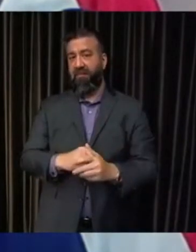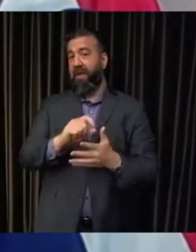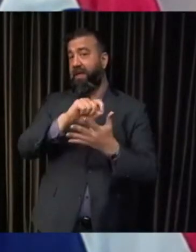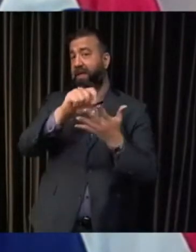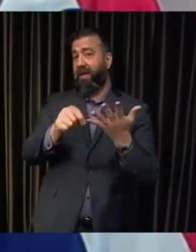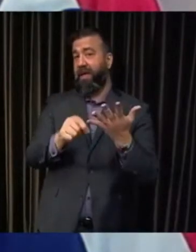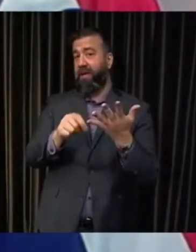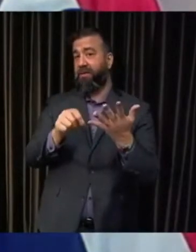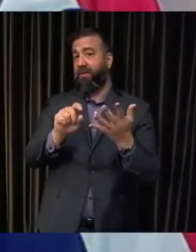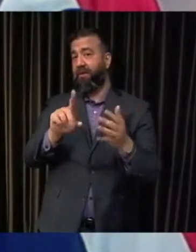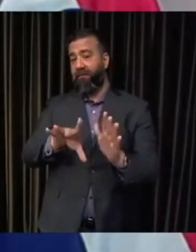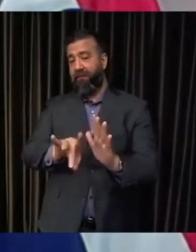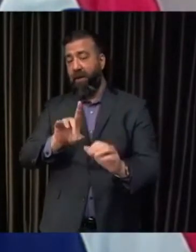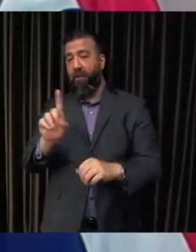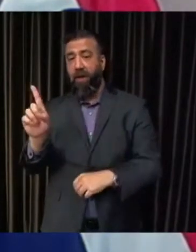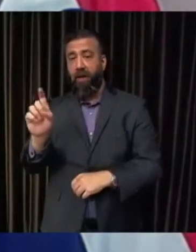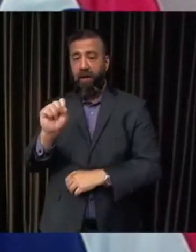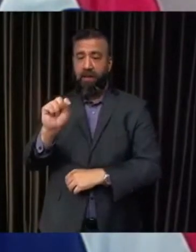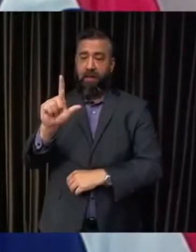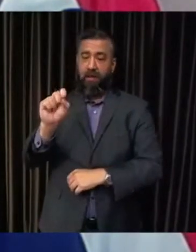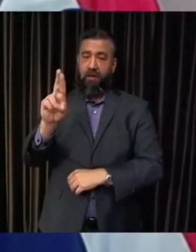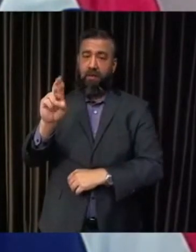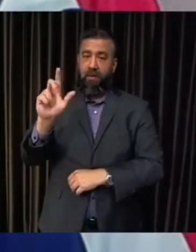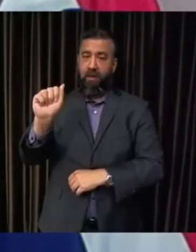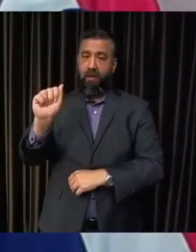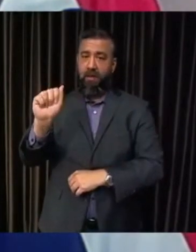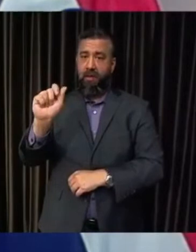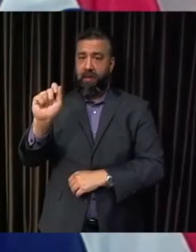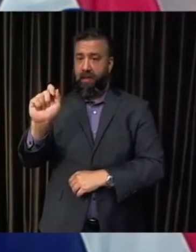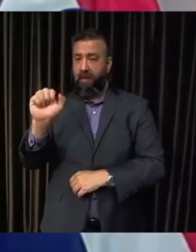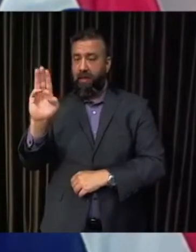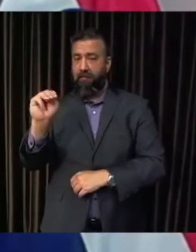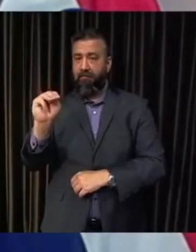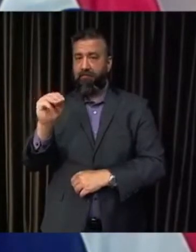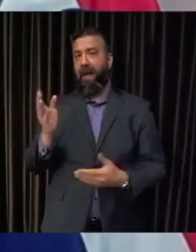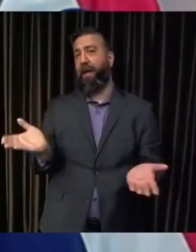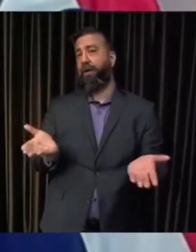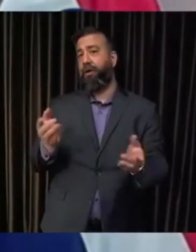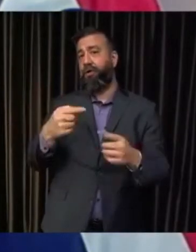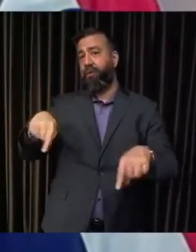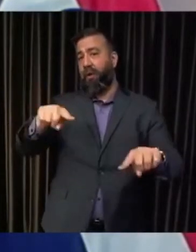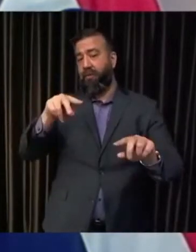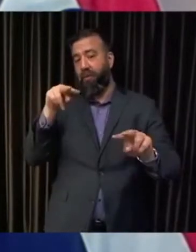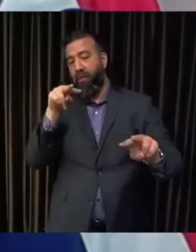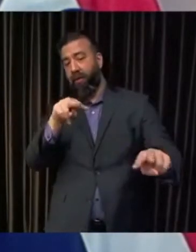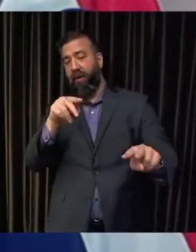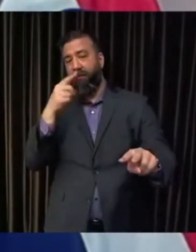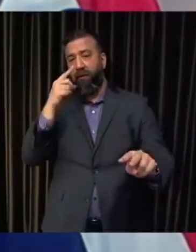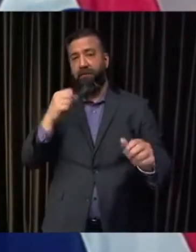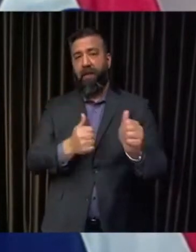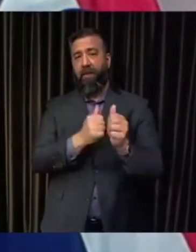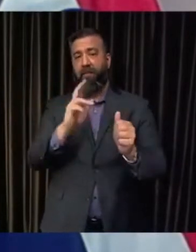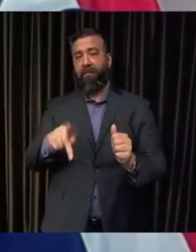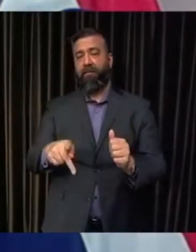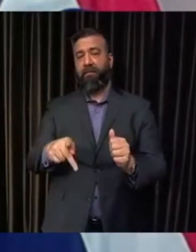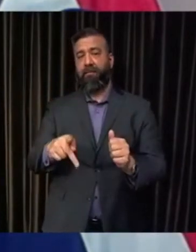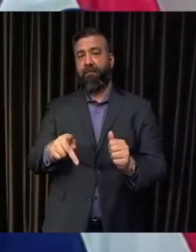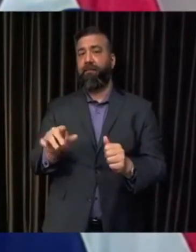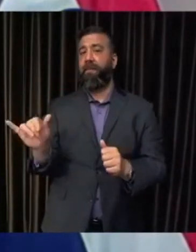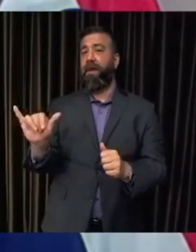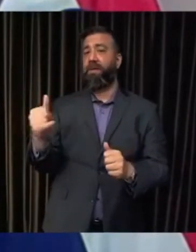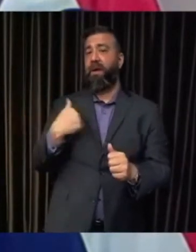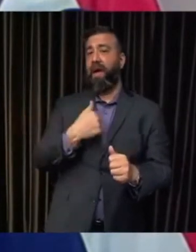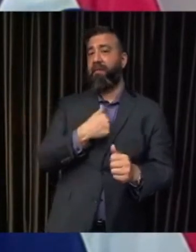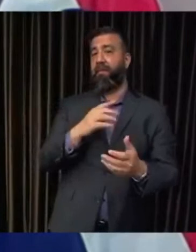program can be found at stlcorona.com, and I encourage you to look there for follow-up. Meanwhile, I've begun meeting